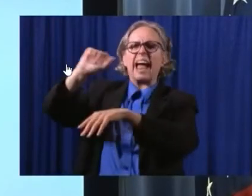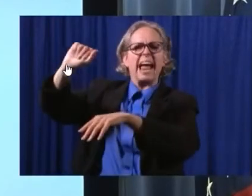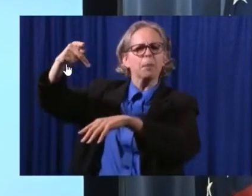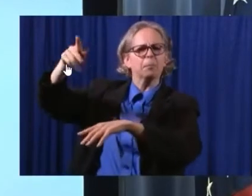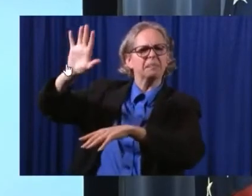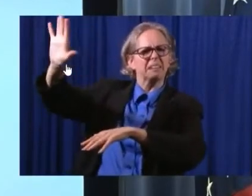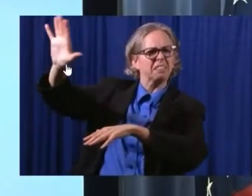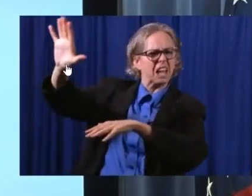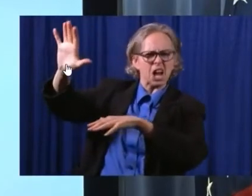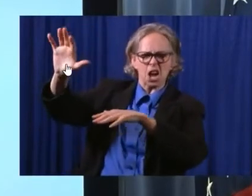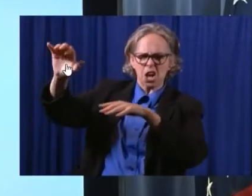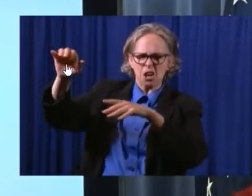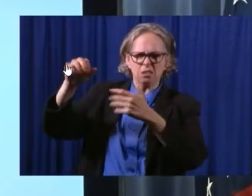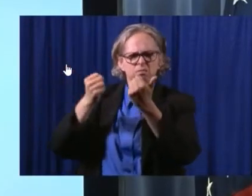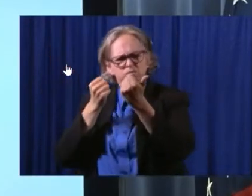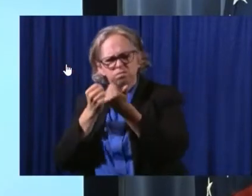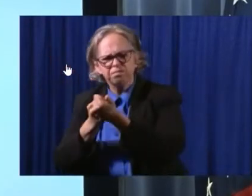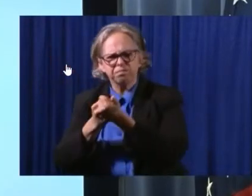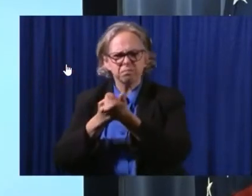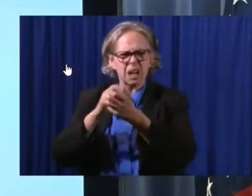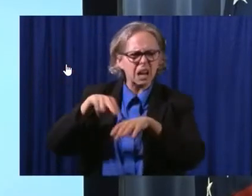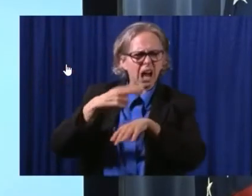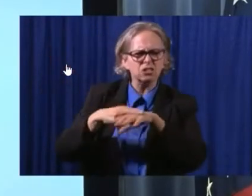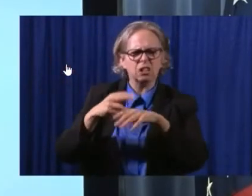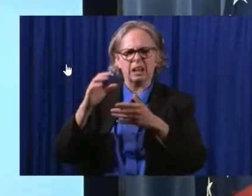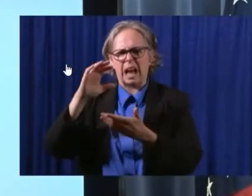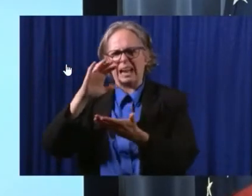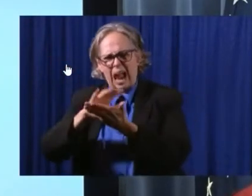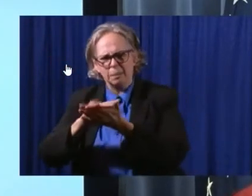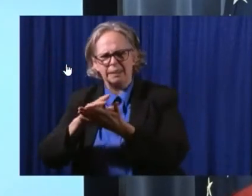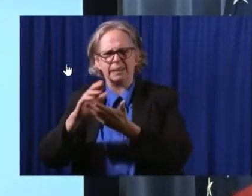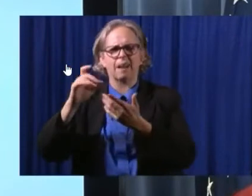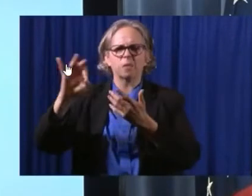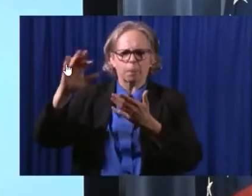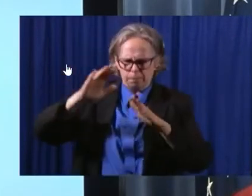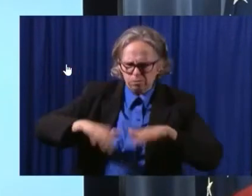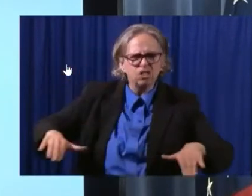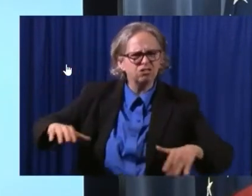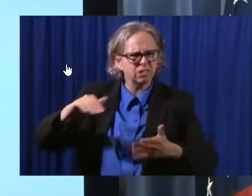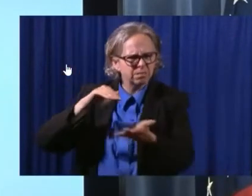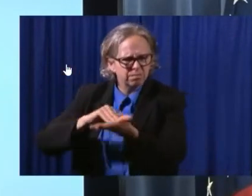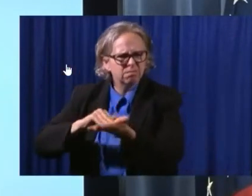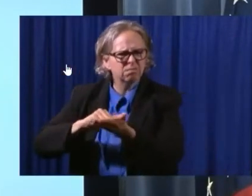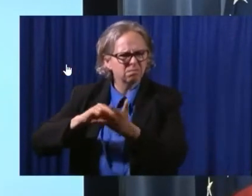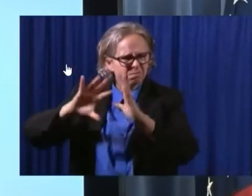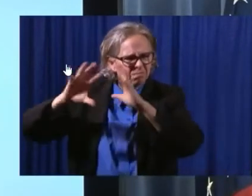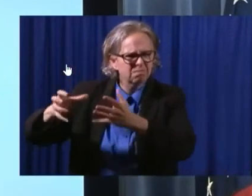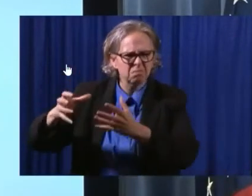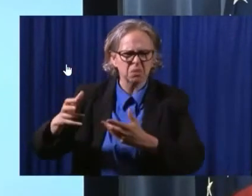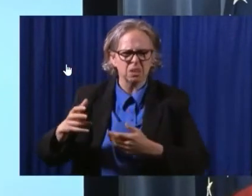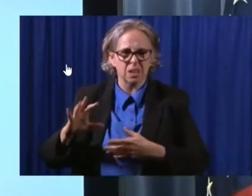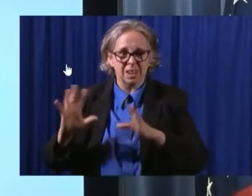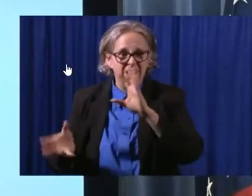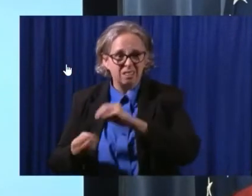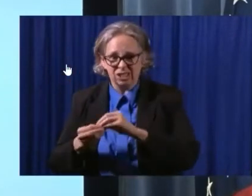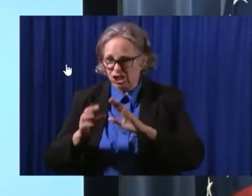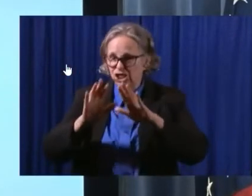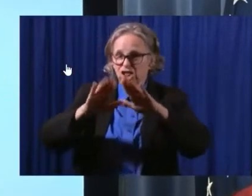Pediatrics, which represents almost 3,000 pediatricians here in the state of Ohio, as well as all of the children's hospital in the state.